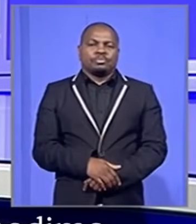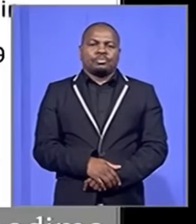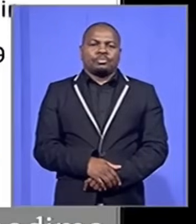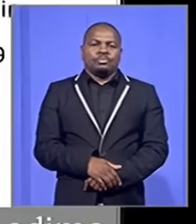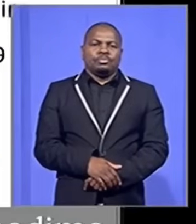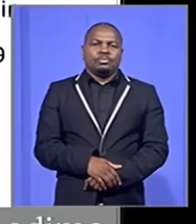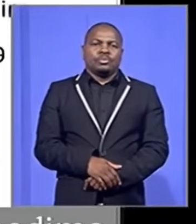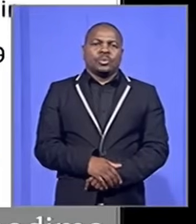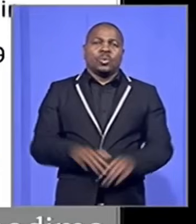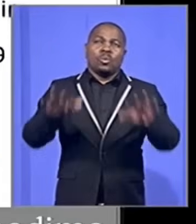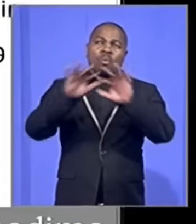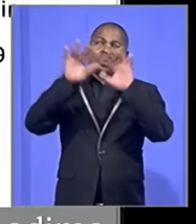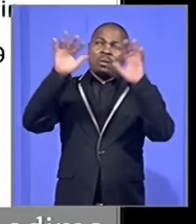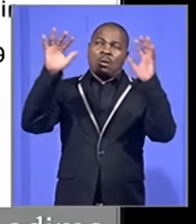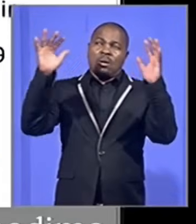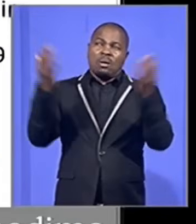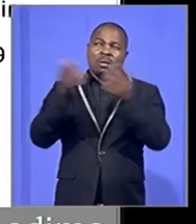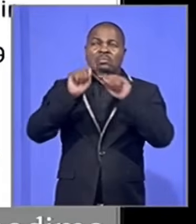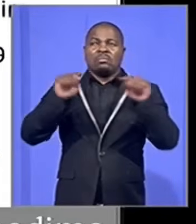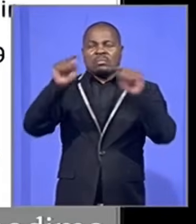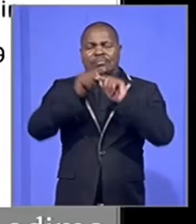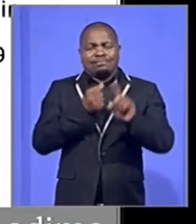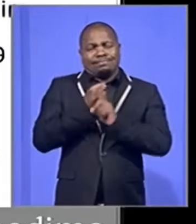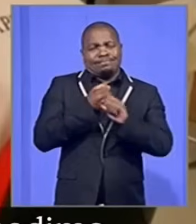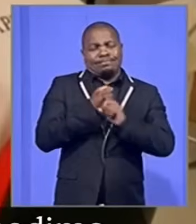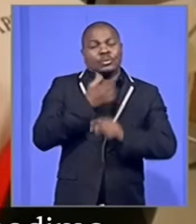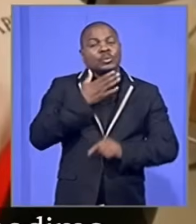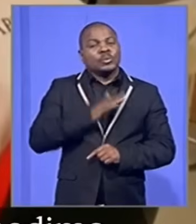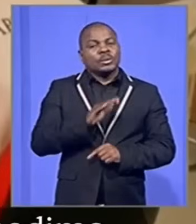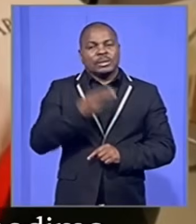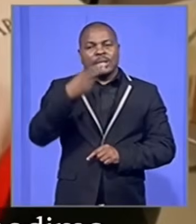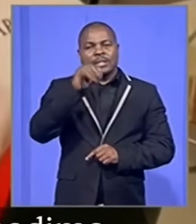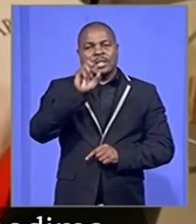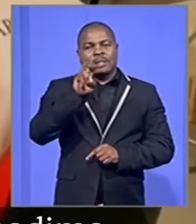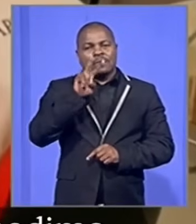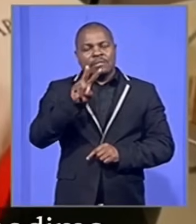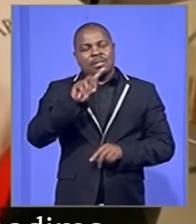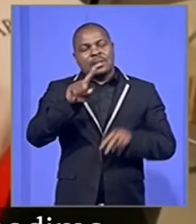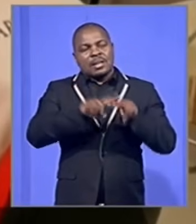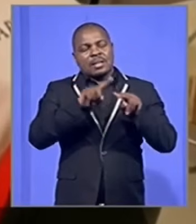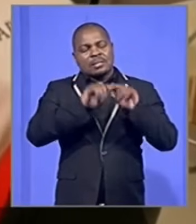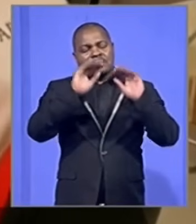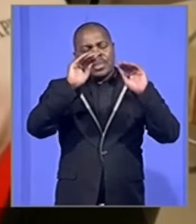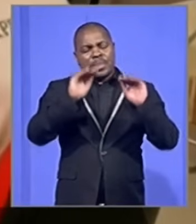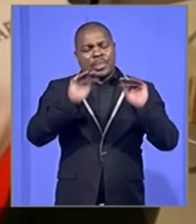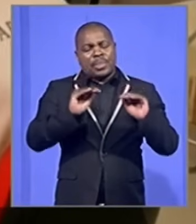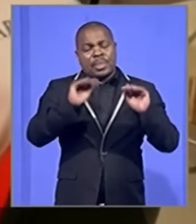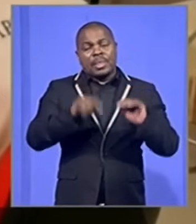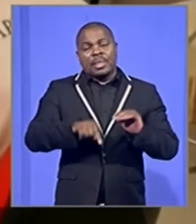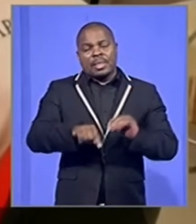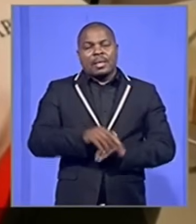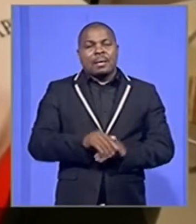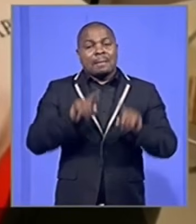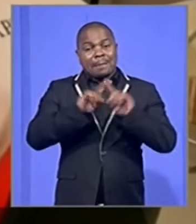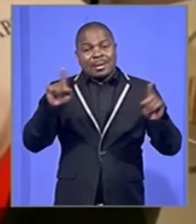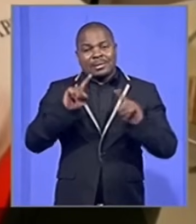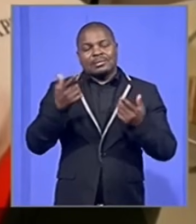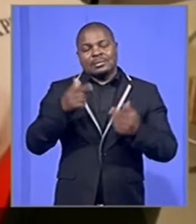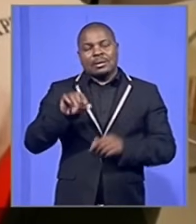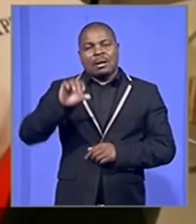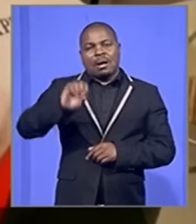Ge lefase ka kakaretšo le lwantwa ya go fokotša diphetetšo tša HIV ka mononageng mo mengwageng yeo e tlago, mathata a leago ka dinageng tša